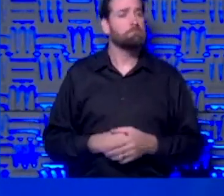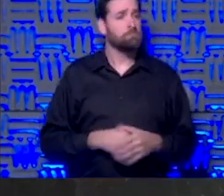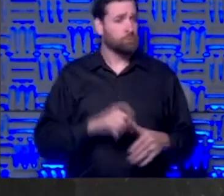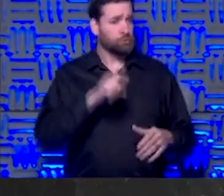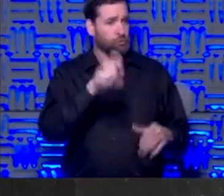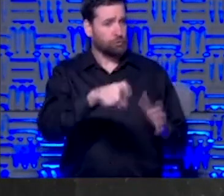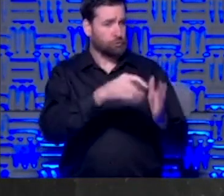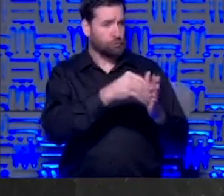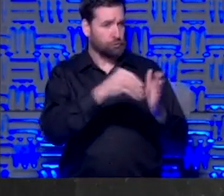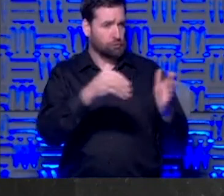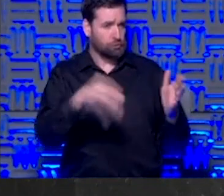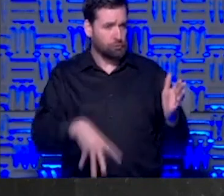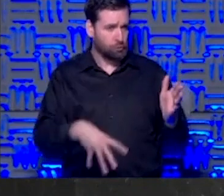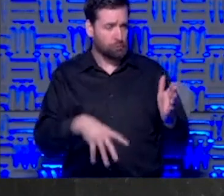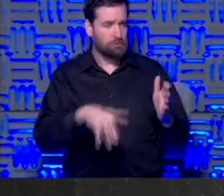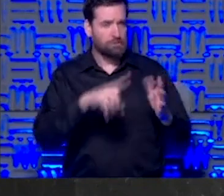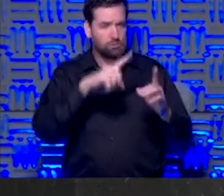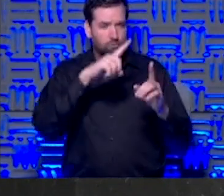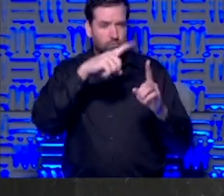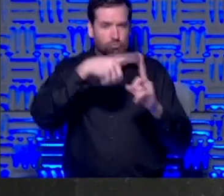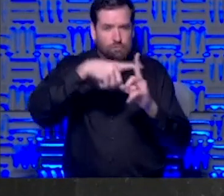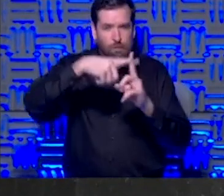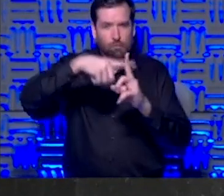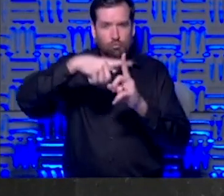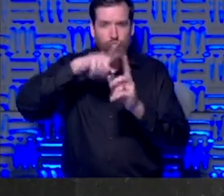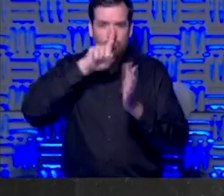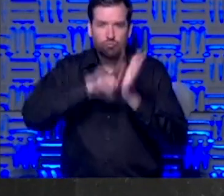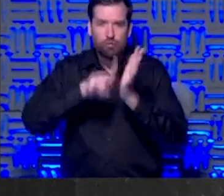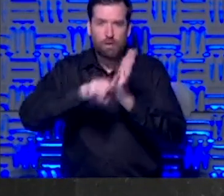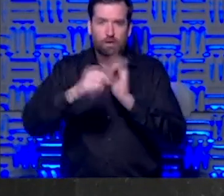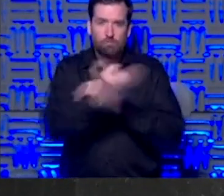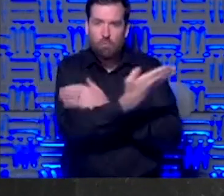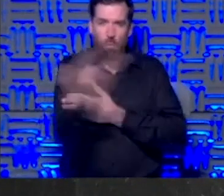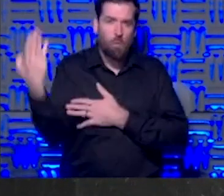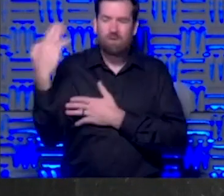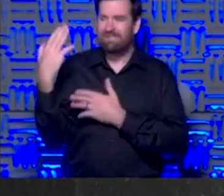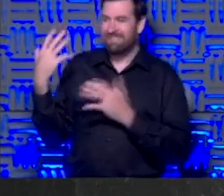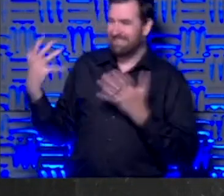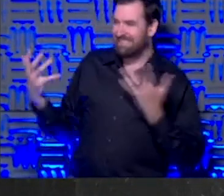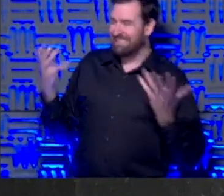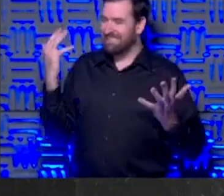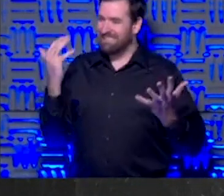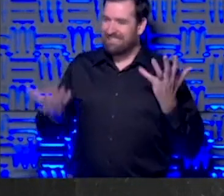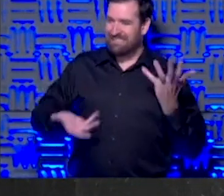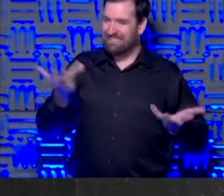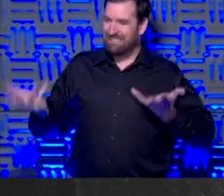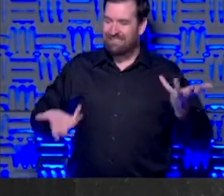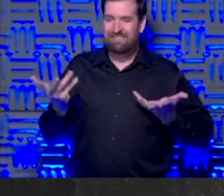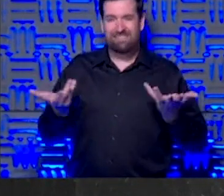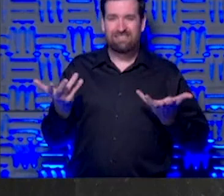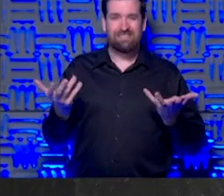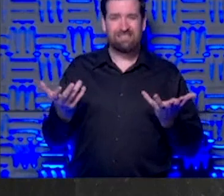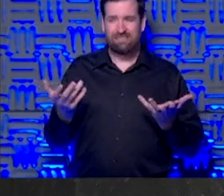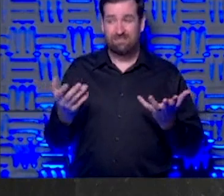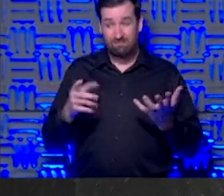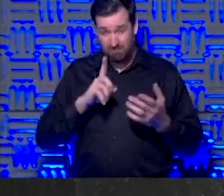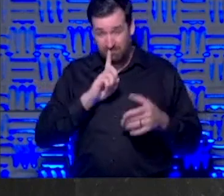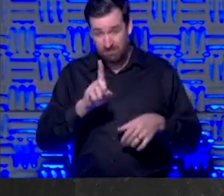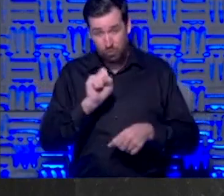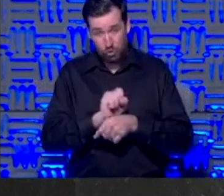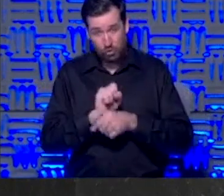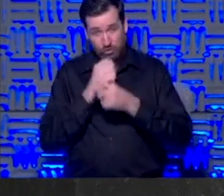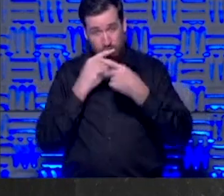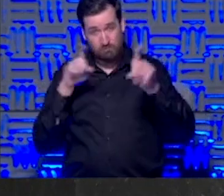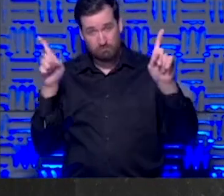schools take a student's temperature each morning? Yeah. No, that's kind of controversial. Does temperature screening really work? Yeah. You